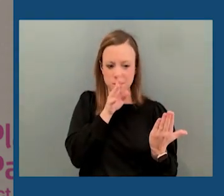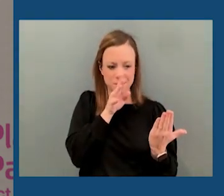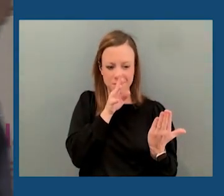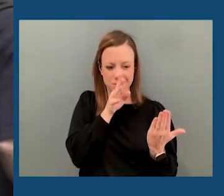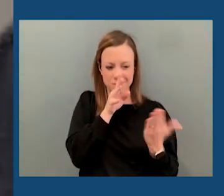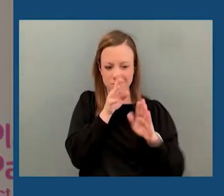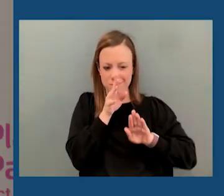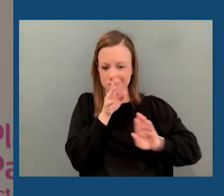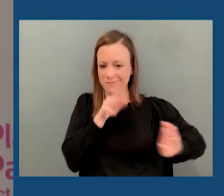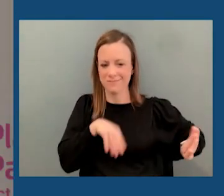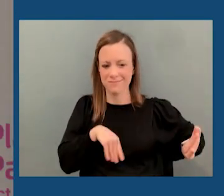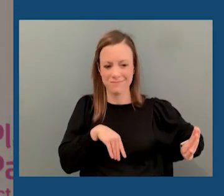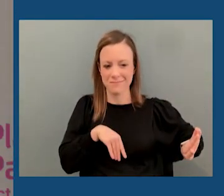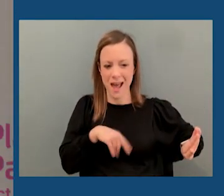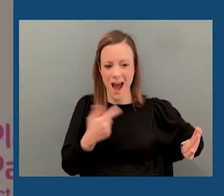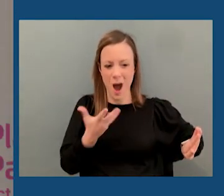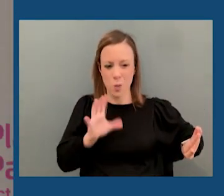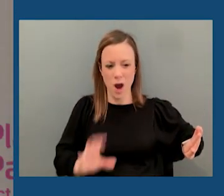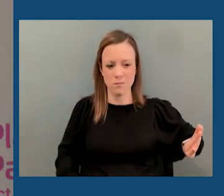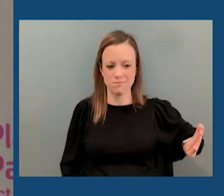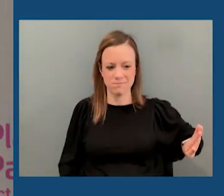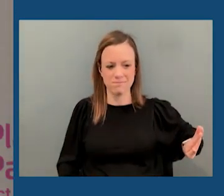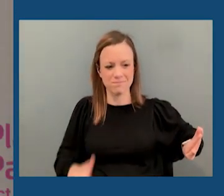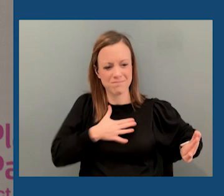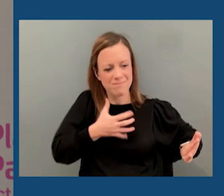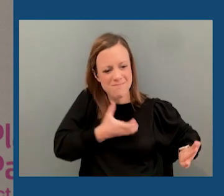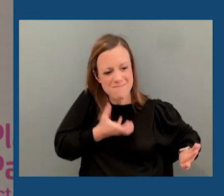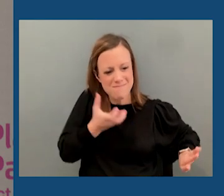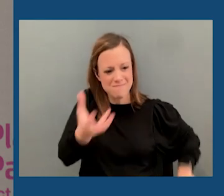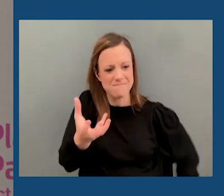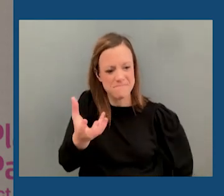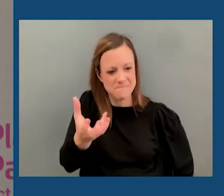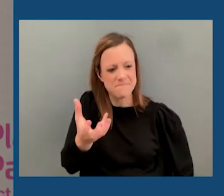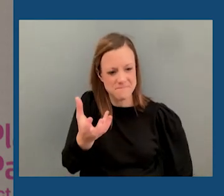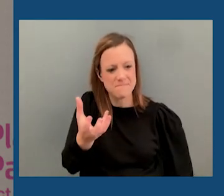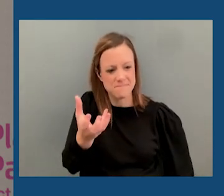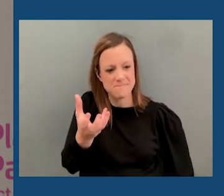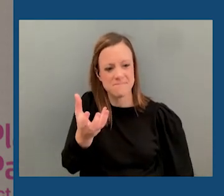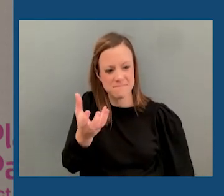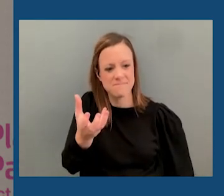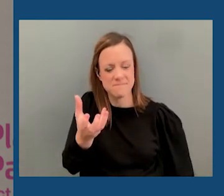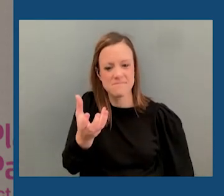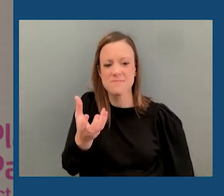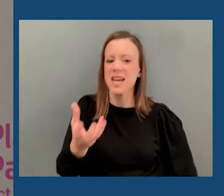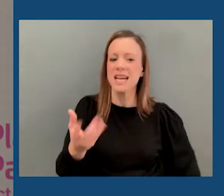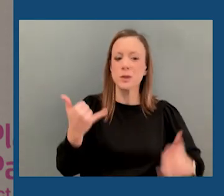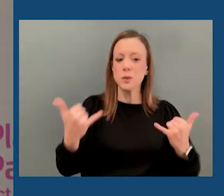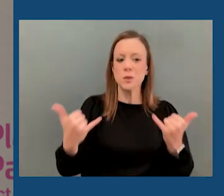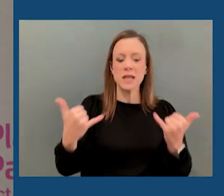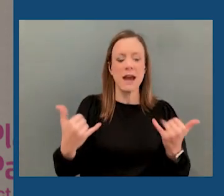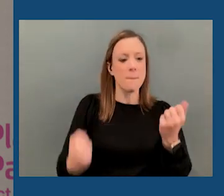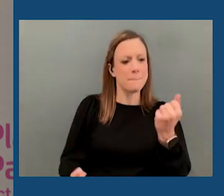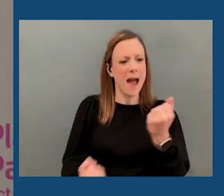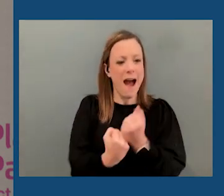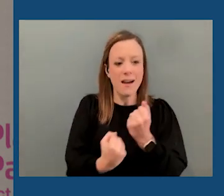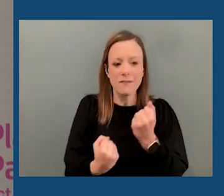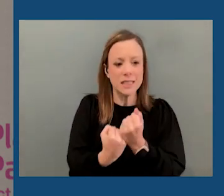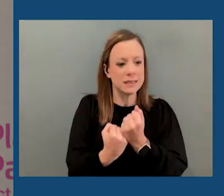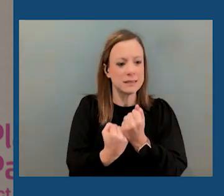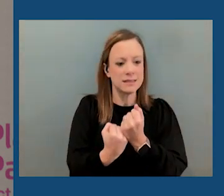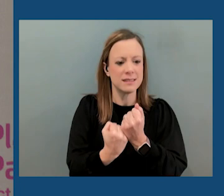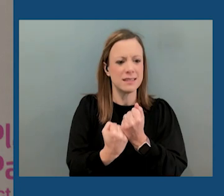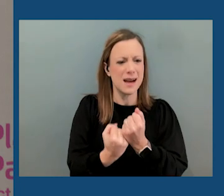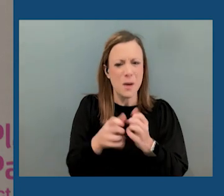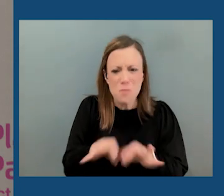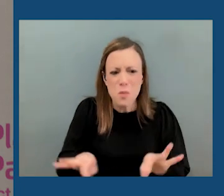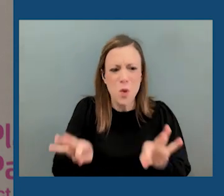notes today. So as much as this is a day of advocacy and importance and what we're fighting